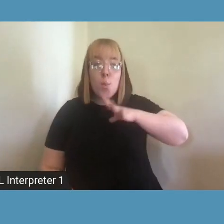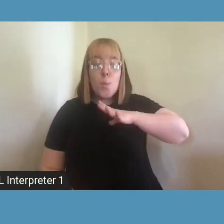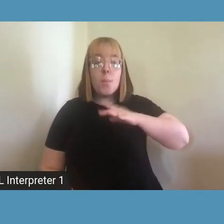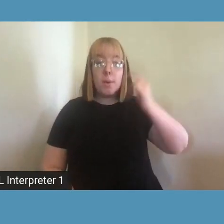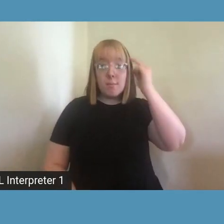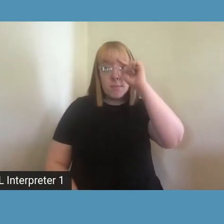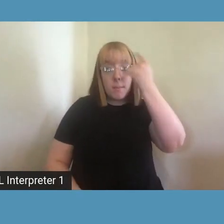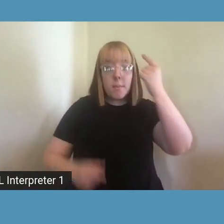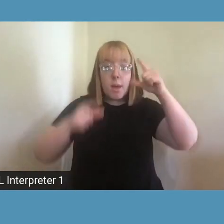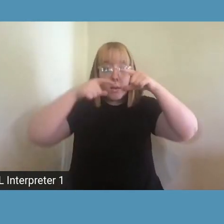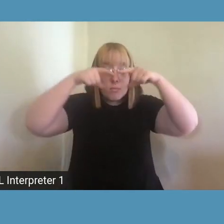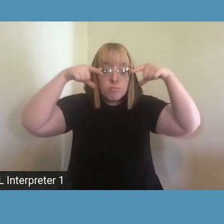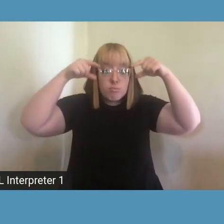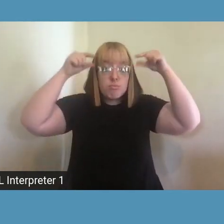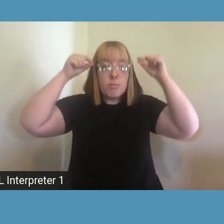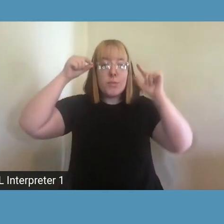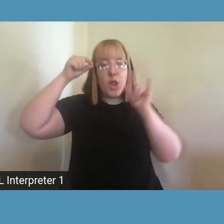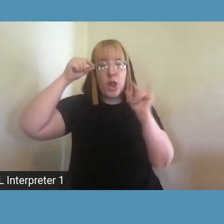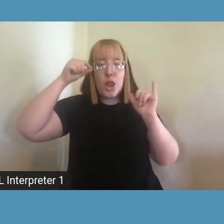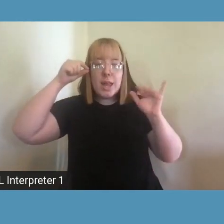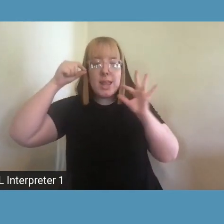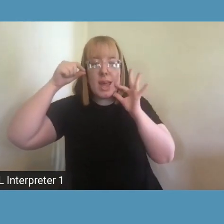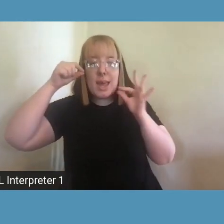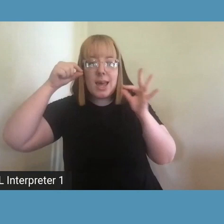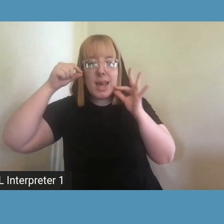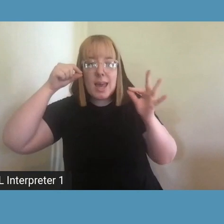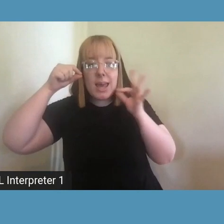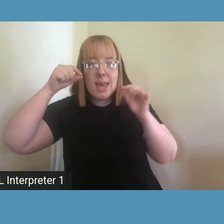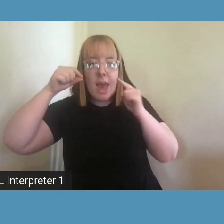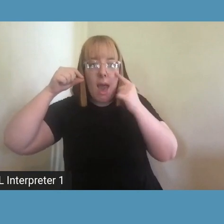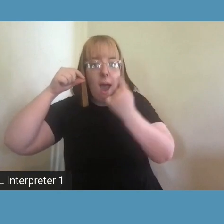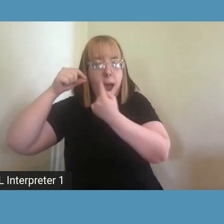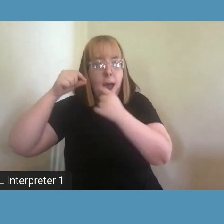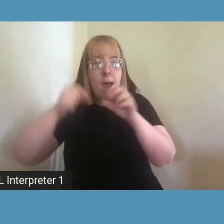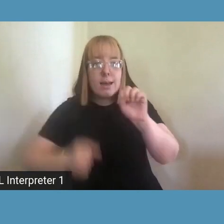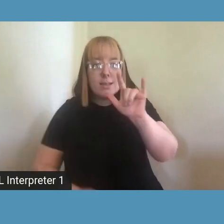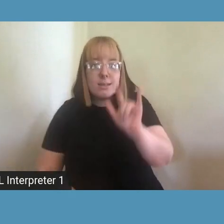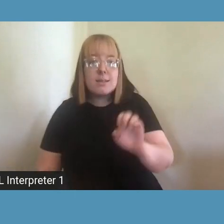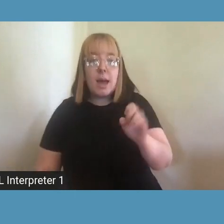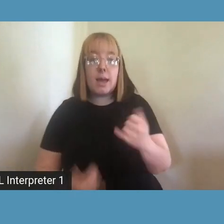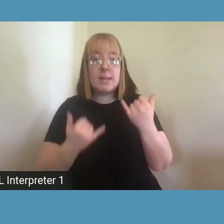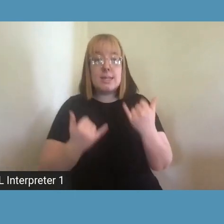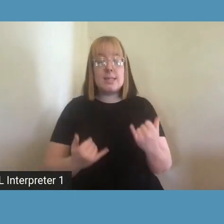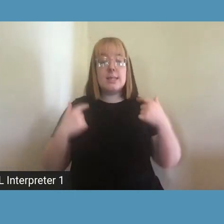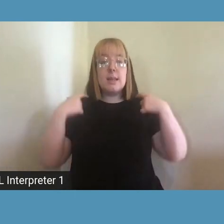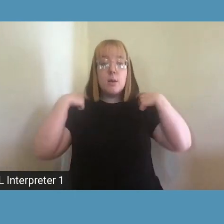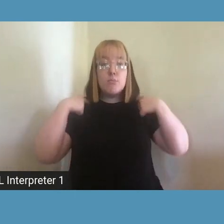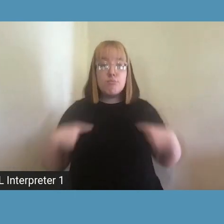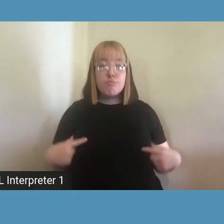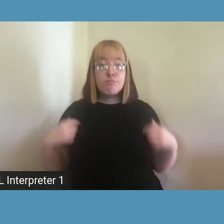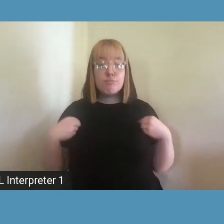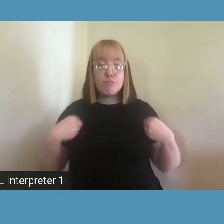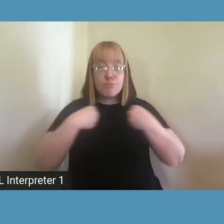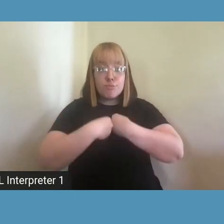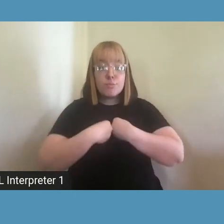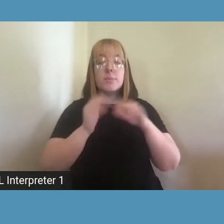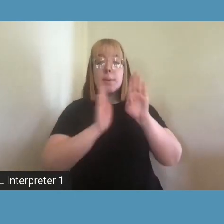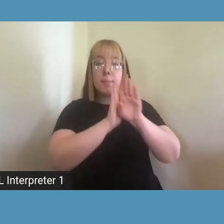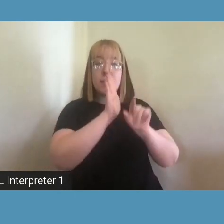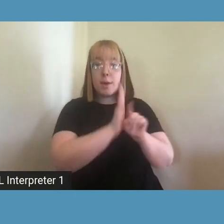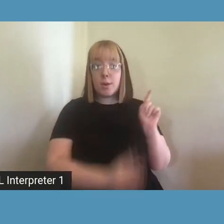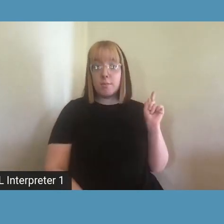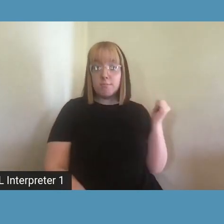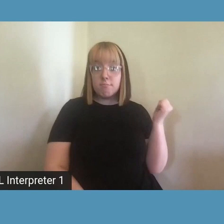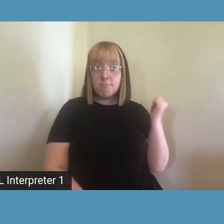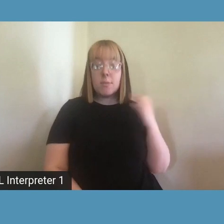glasses that are often referred to as cat eye style. And today, I'm wearing a black sleeveless sweater, and I'm sitting in front of a backdrop of my